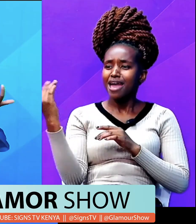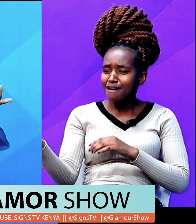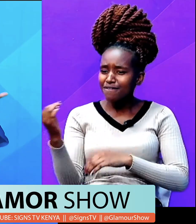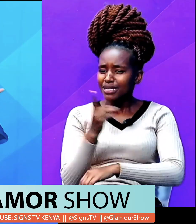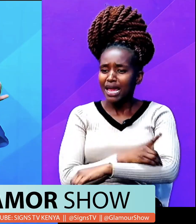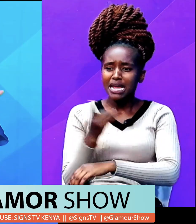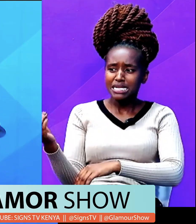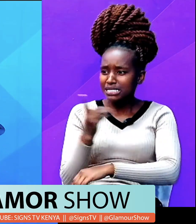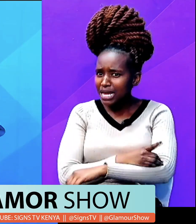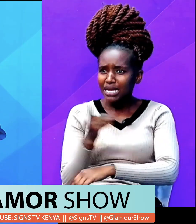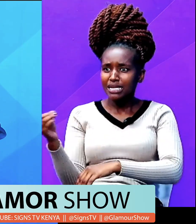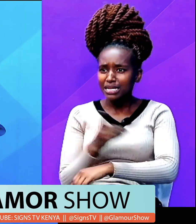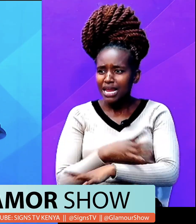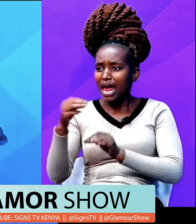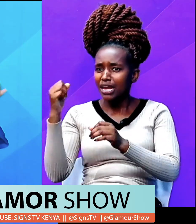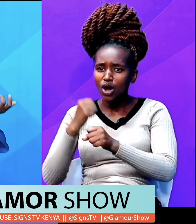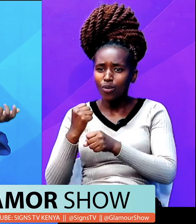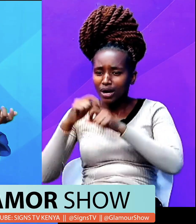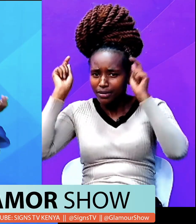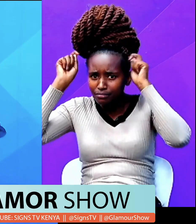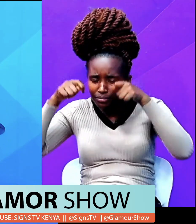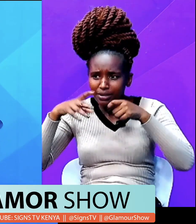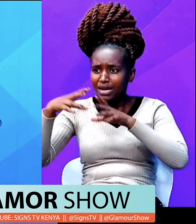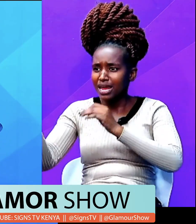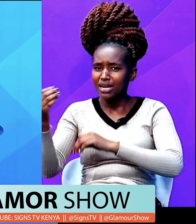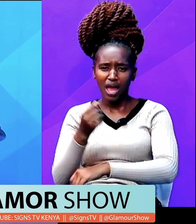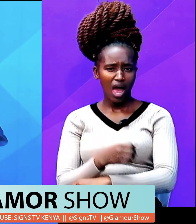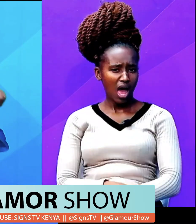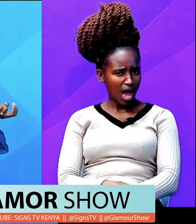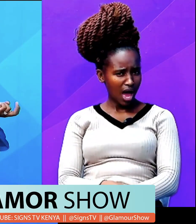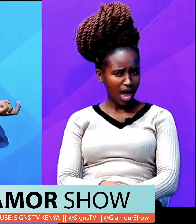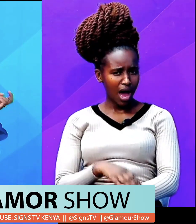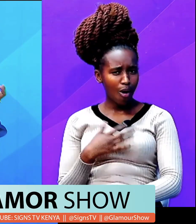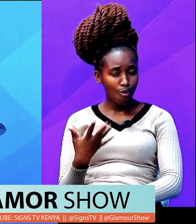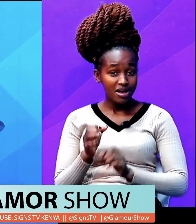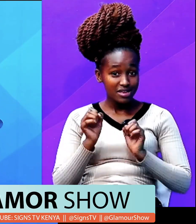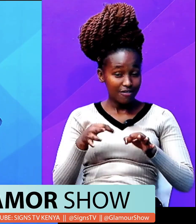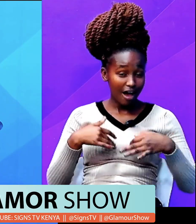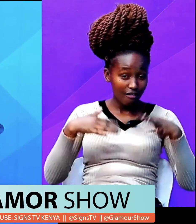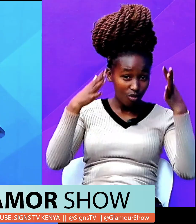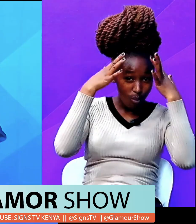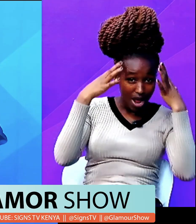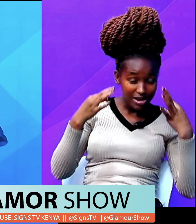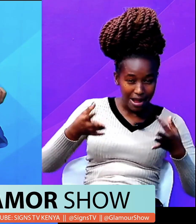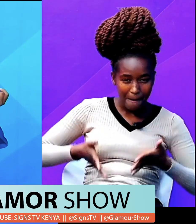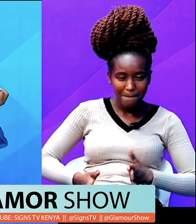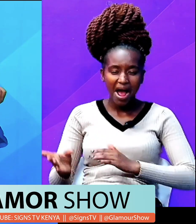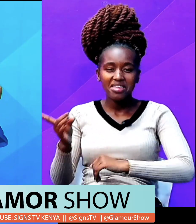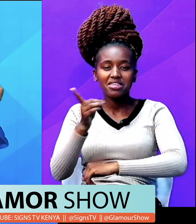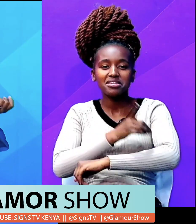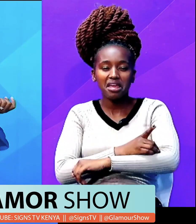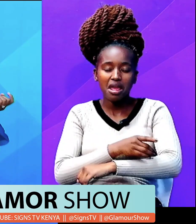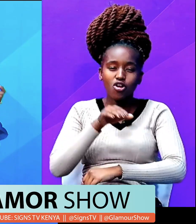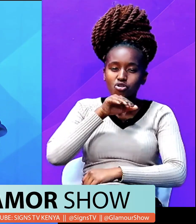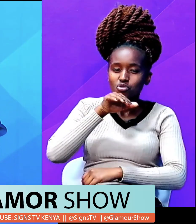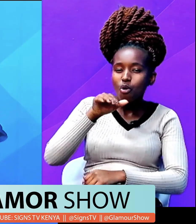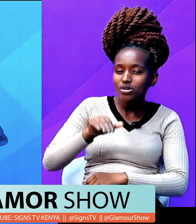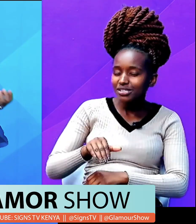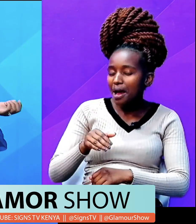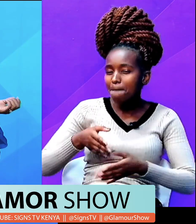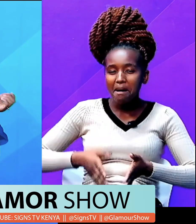every day. No, it's maybe you're having a wedding, it's your birthday photo shoot, it's your daughter's birthday